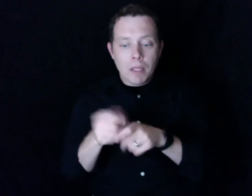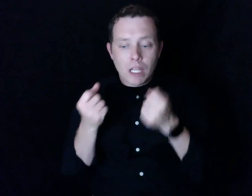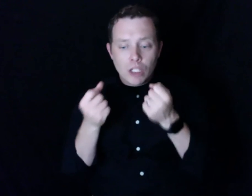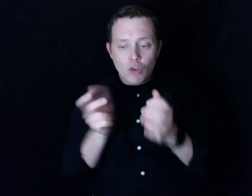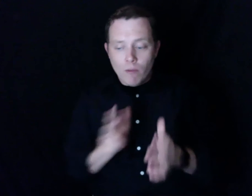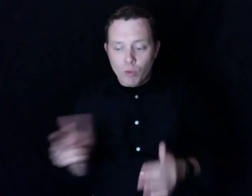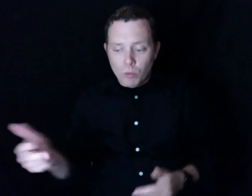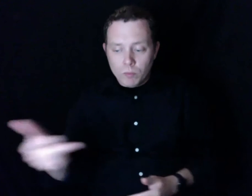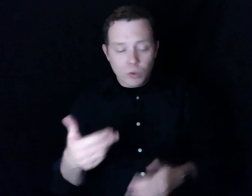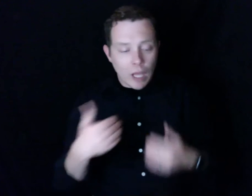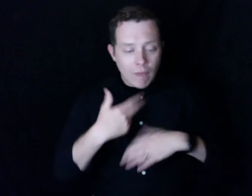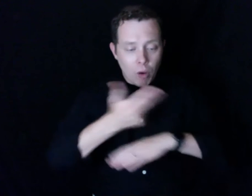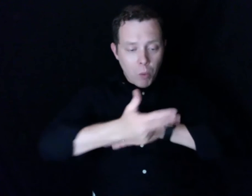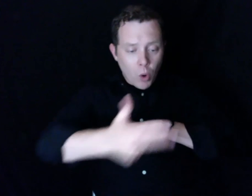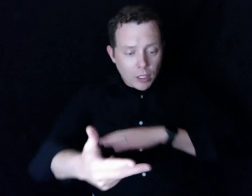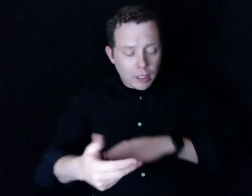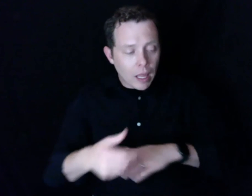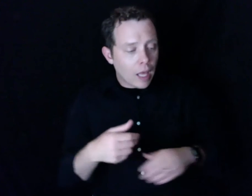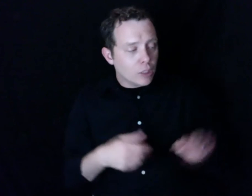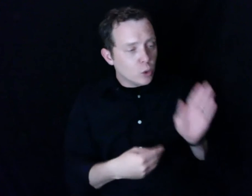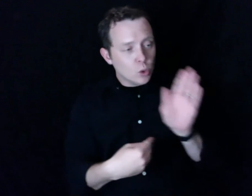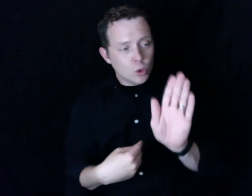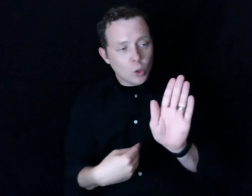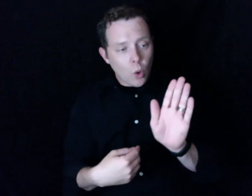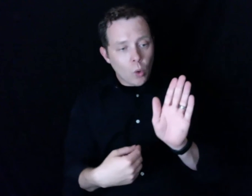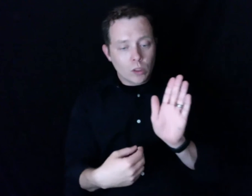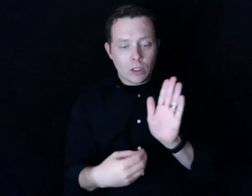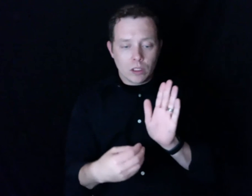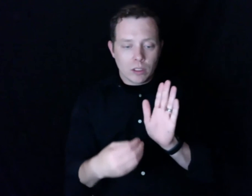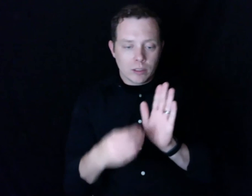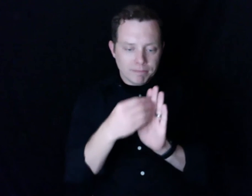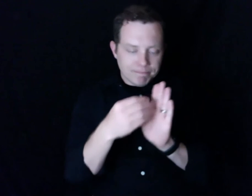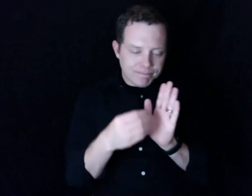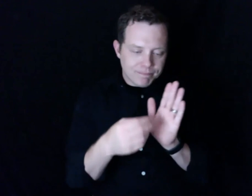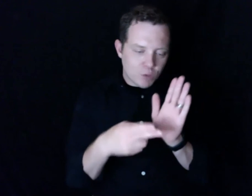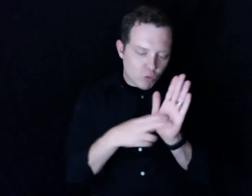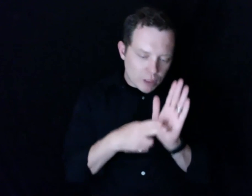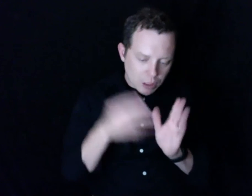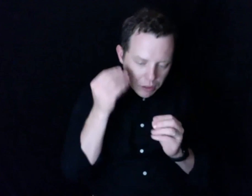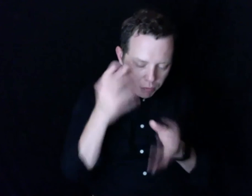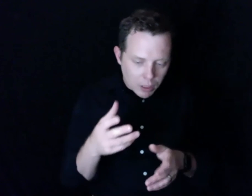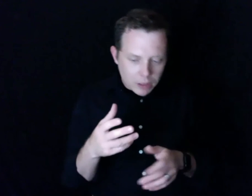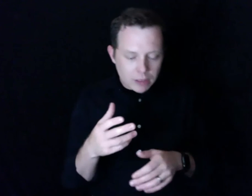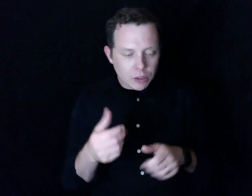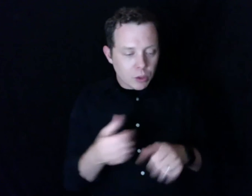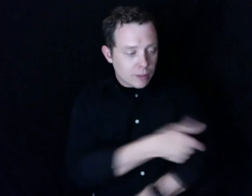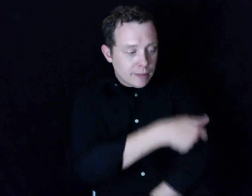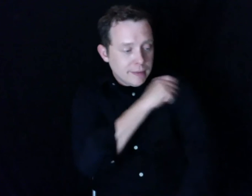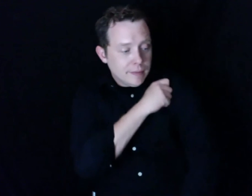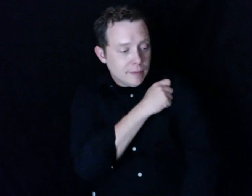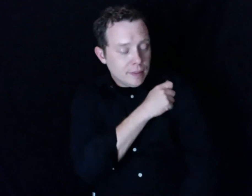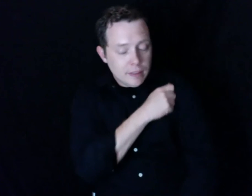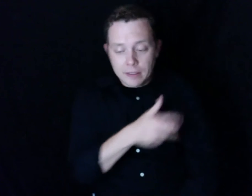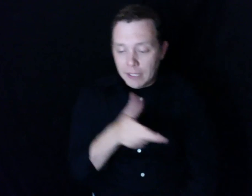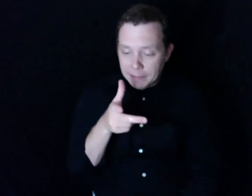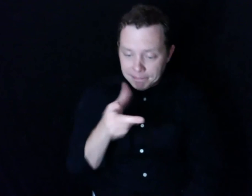you drive into the parking lot, you check your registration, you drive up, and they give you the vaccine, and then you sit in your car to